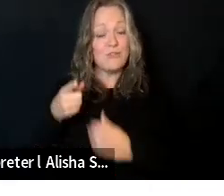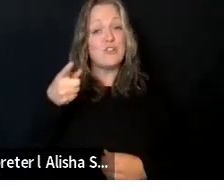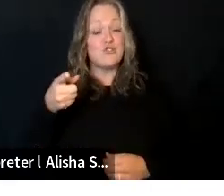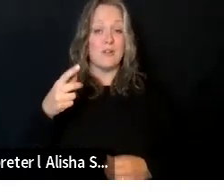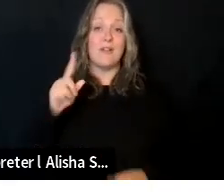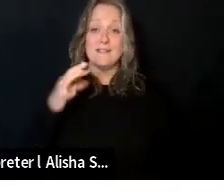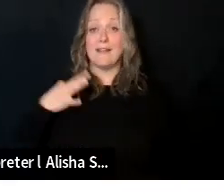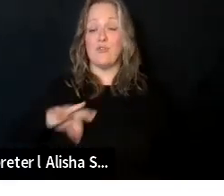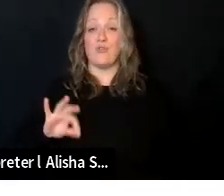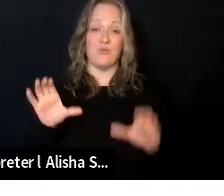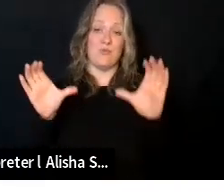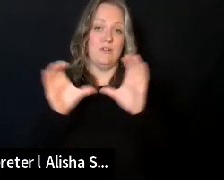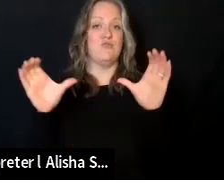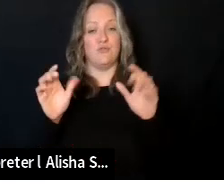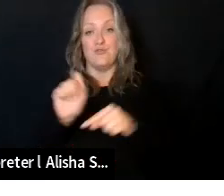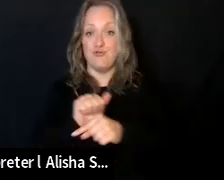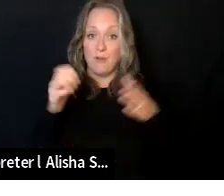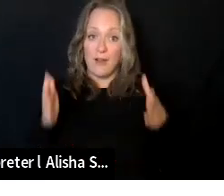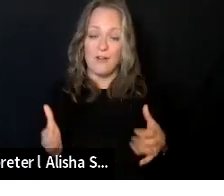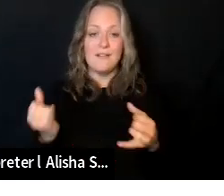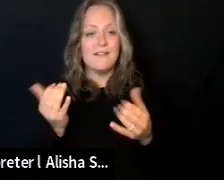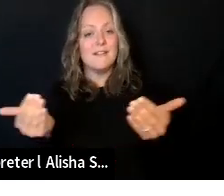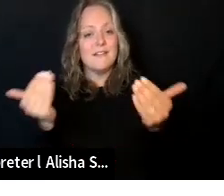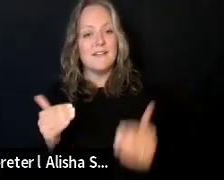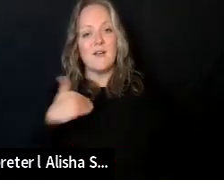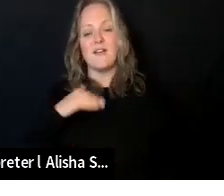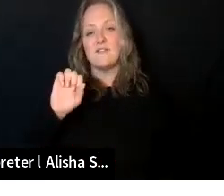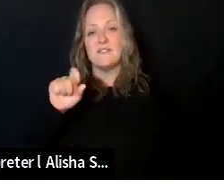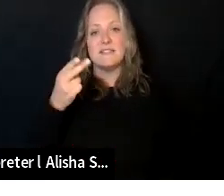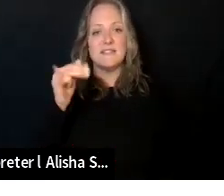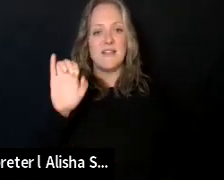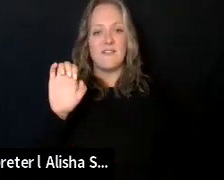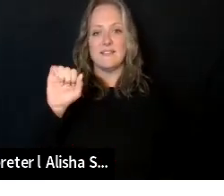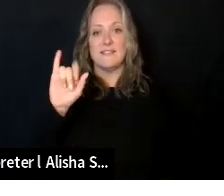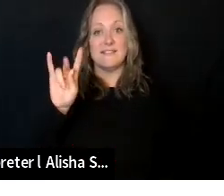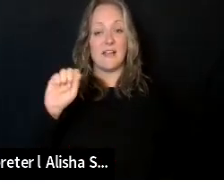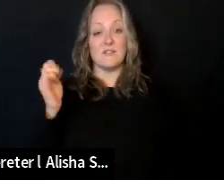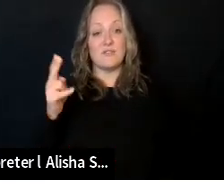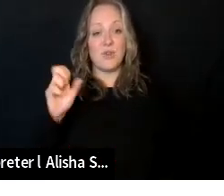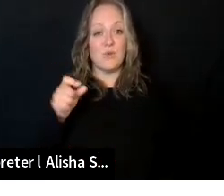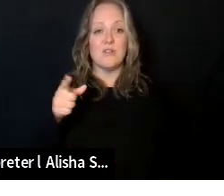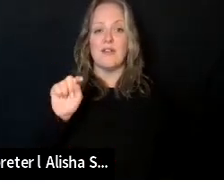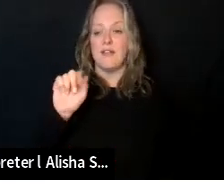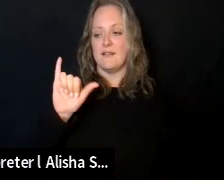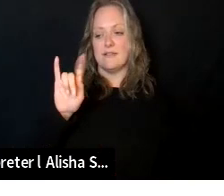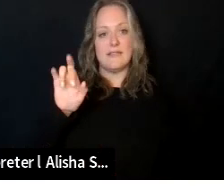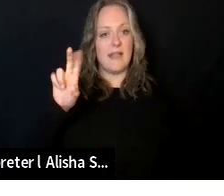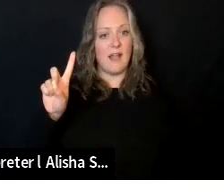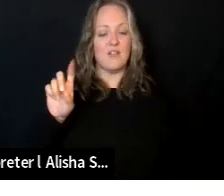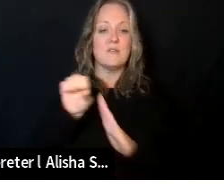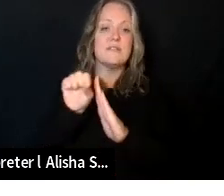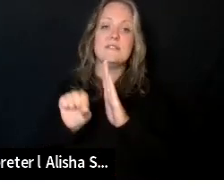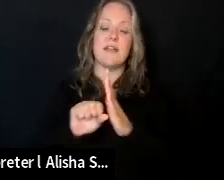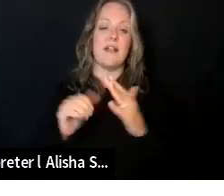And next we have Stephanie Sykes-Jones, who is the Tailored State Level Youth Leadership Coordinator at the Department for Behavioral